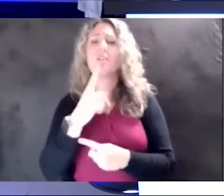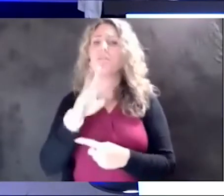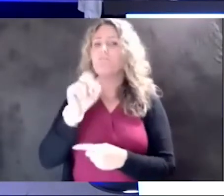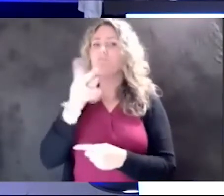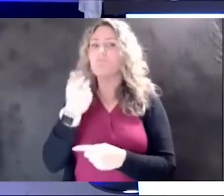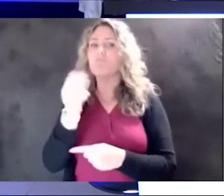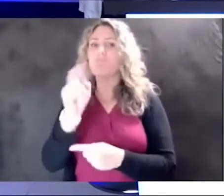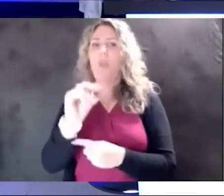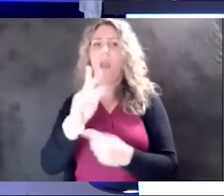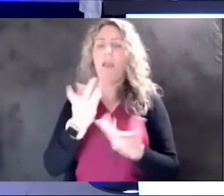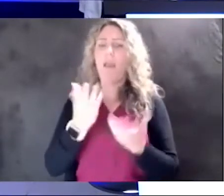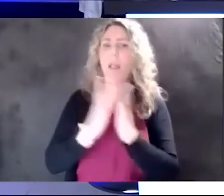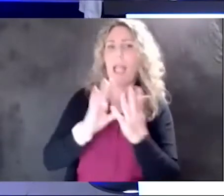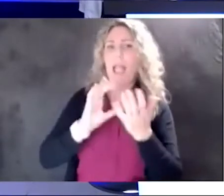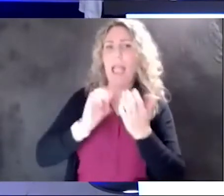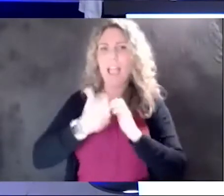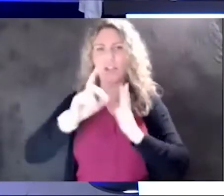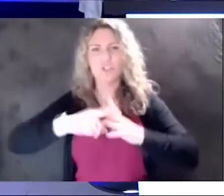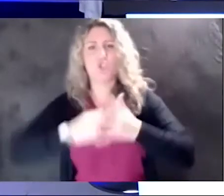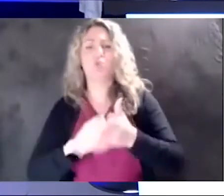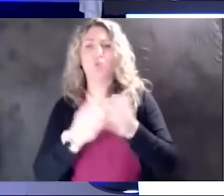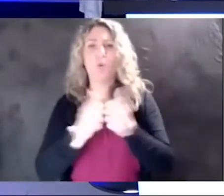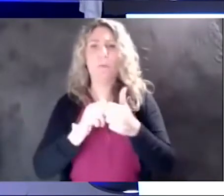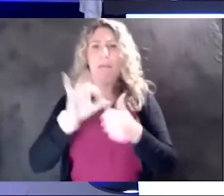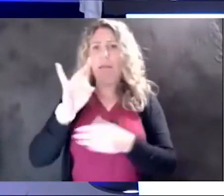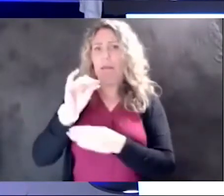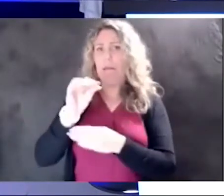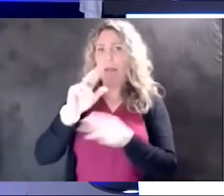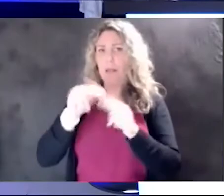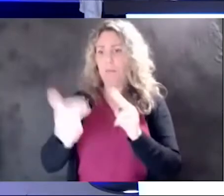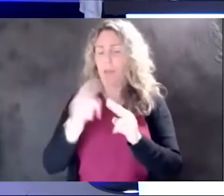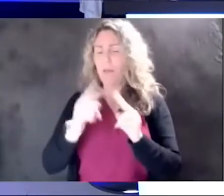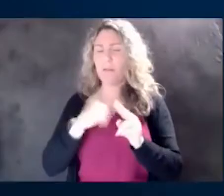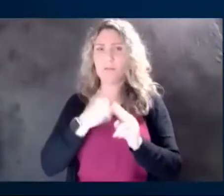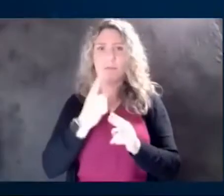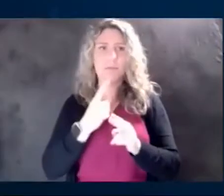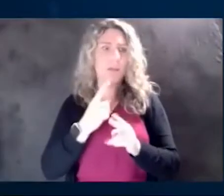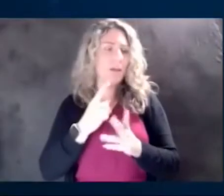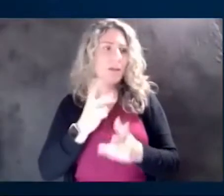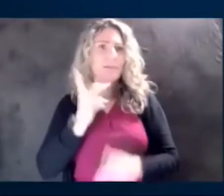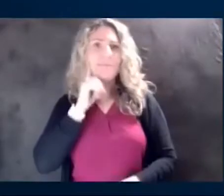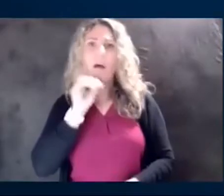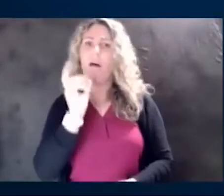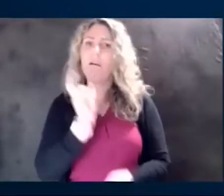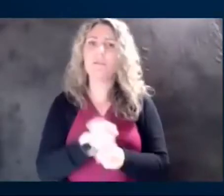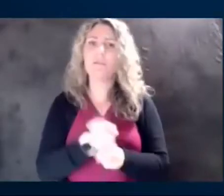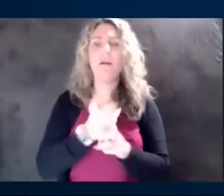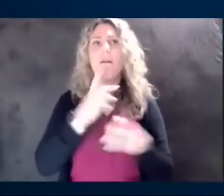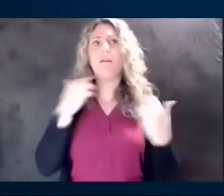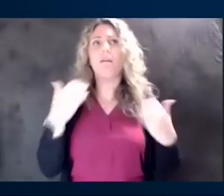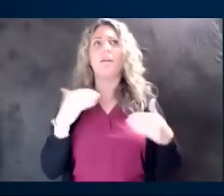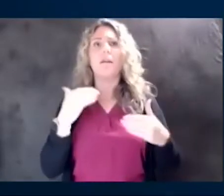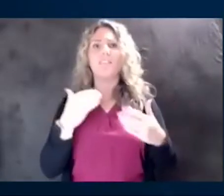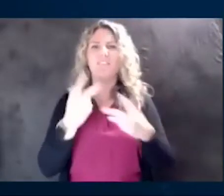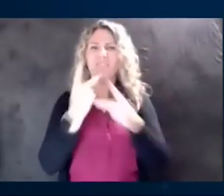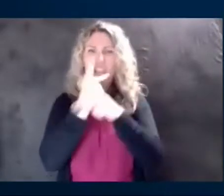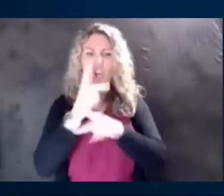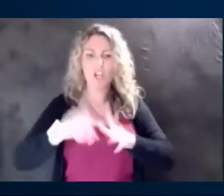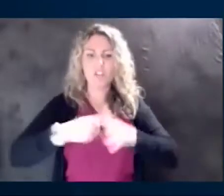losing 80 pounds? She says, that sounds daunting. I'm stuck trying to figure out a starting point. What advice would you have for